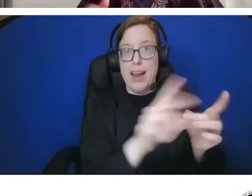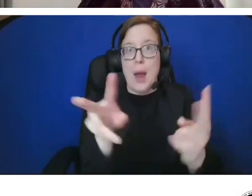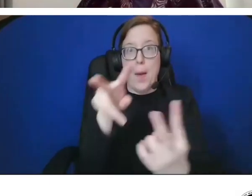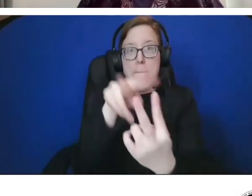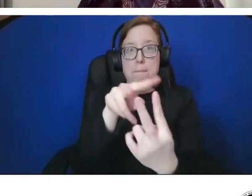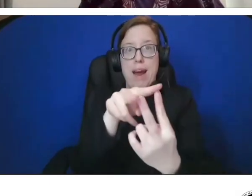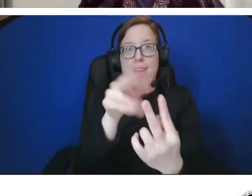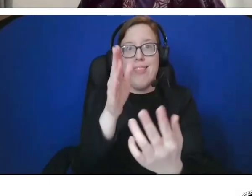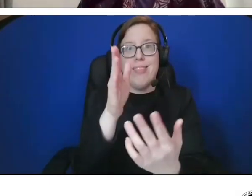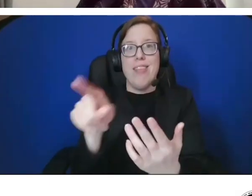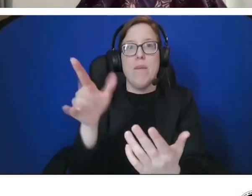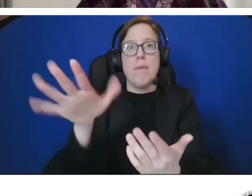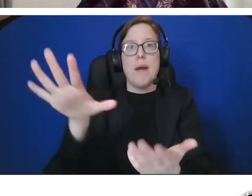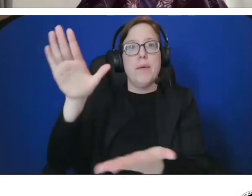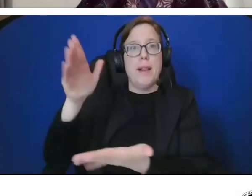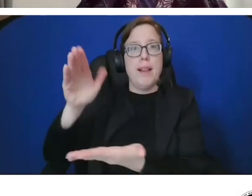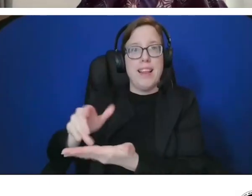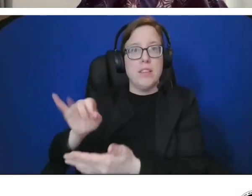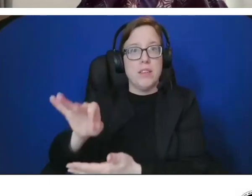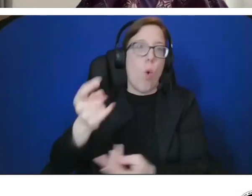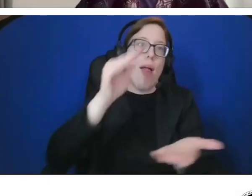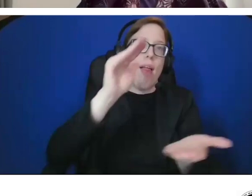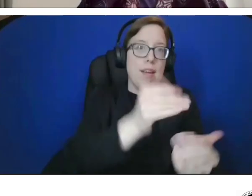pairing them and then fading one back.